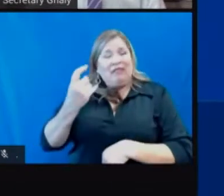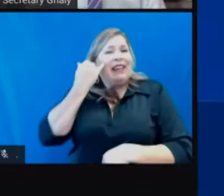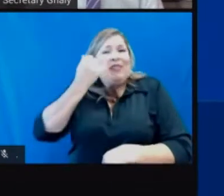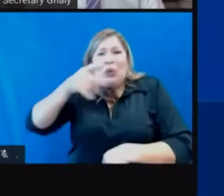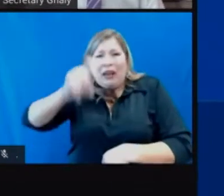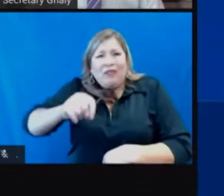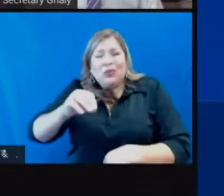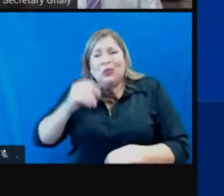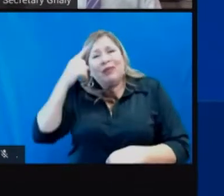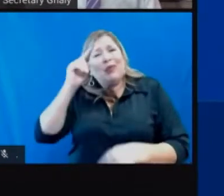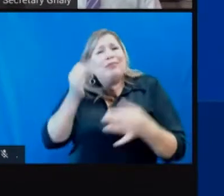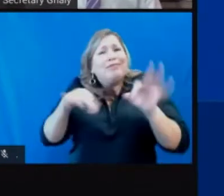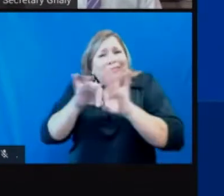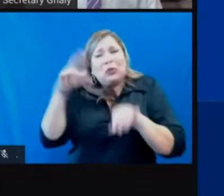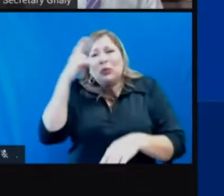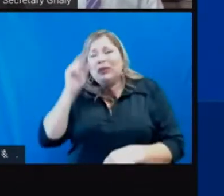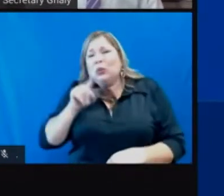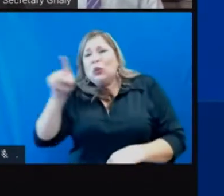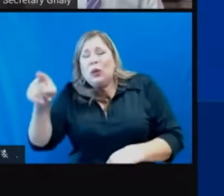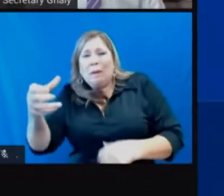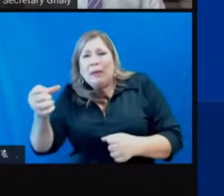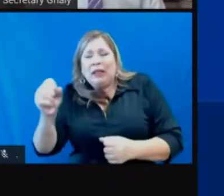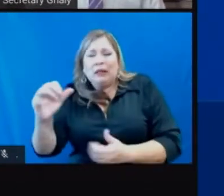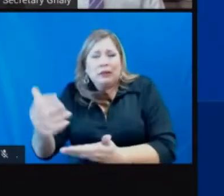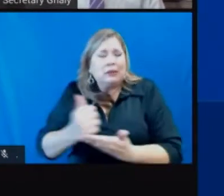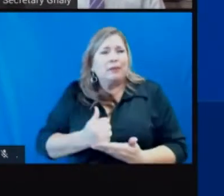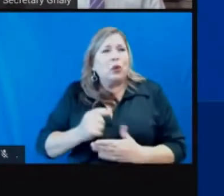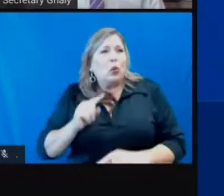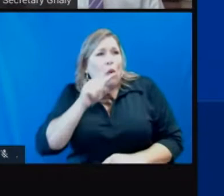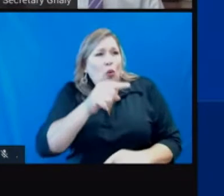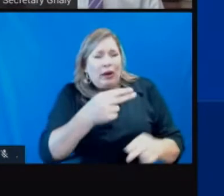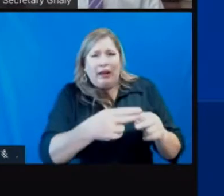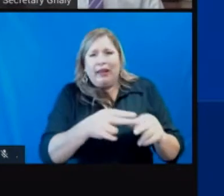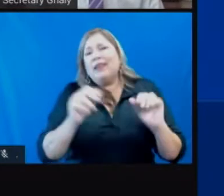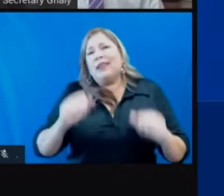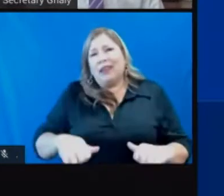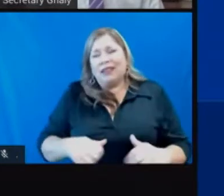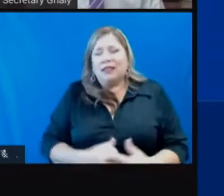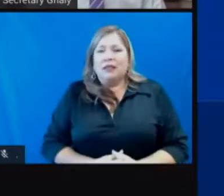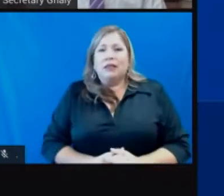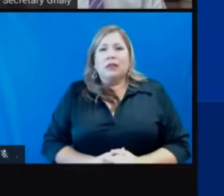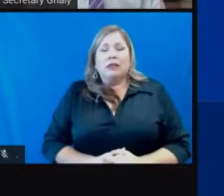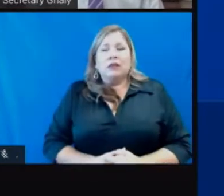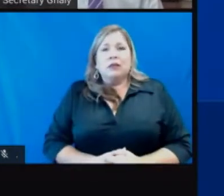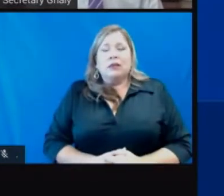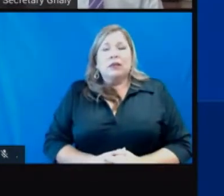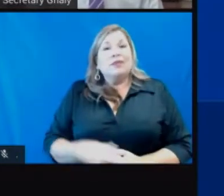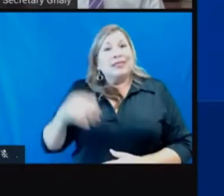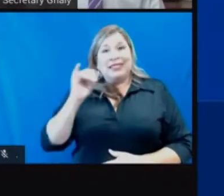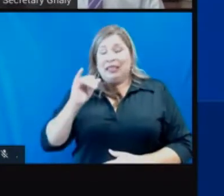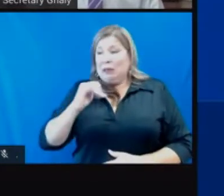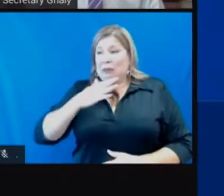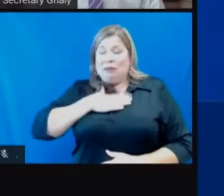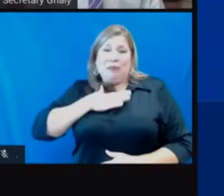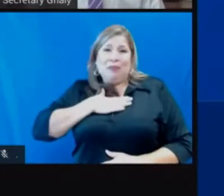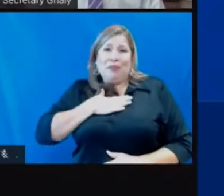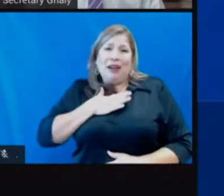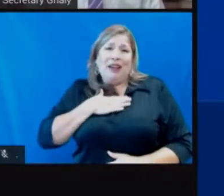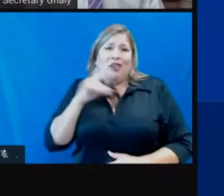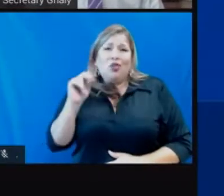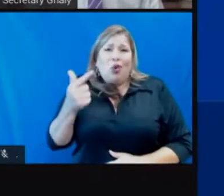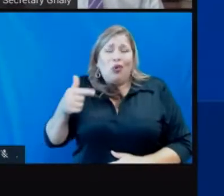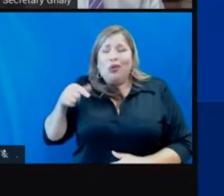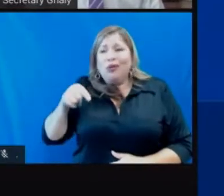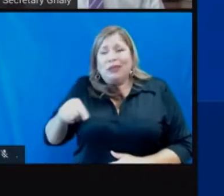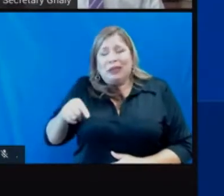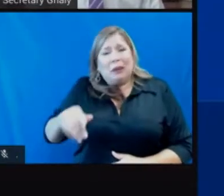open to pick up milk or eggs or whatever I need. My dog doesn't walk very well, hard to get around the block. But